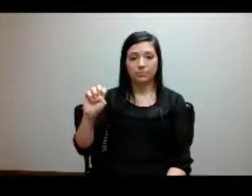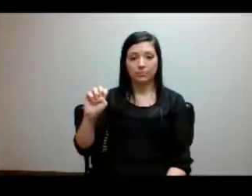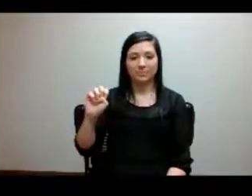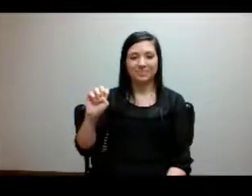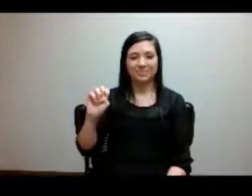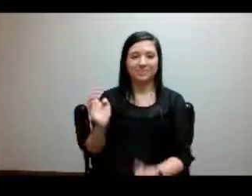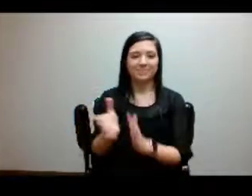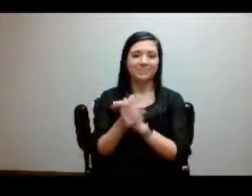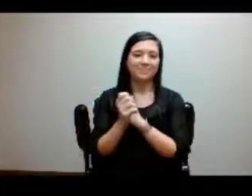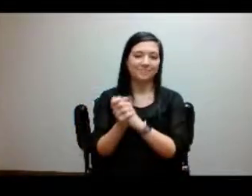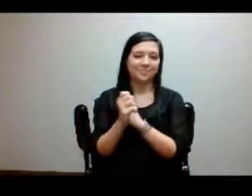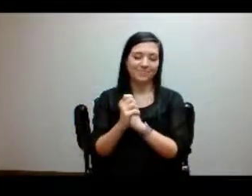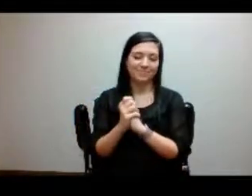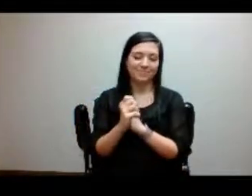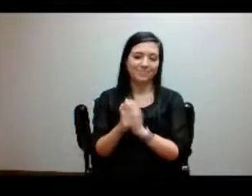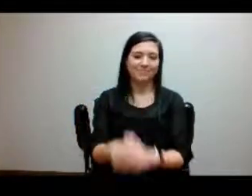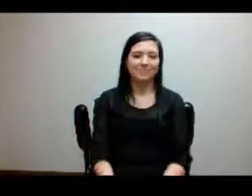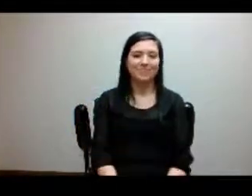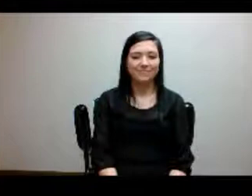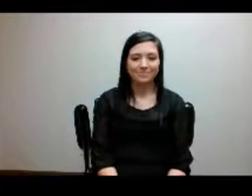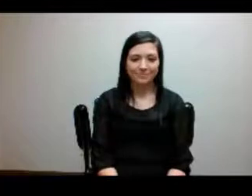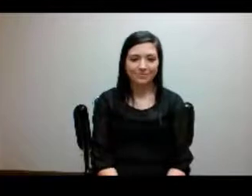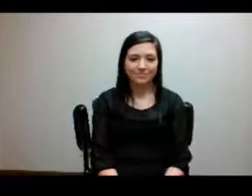Maggie Spence. Well deserved.